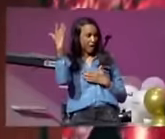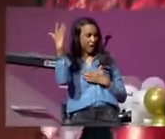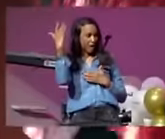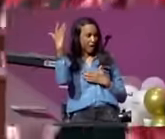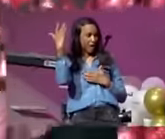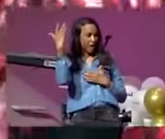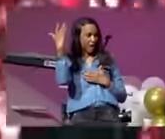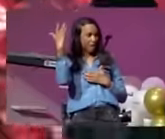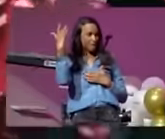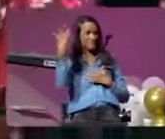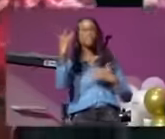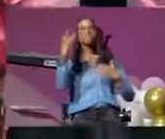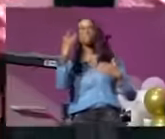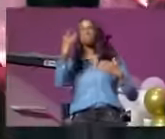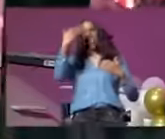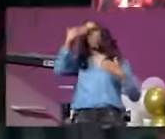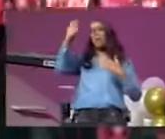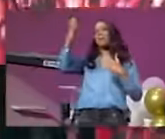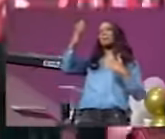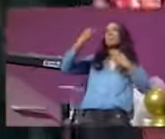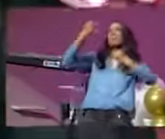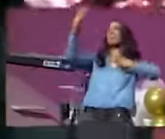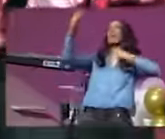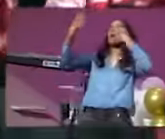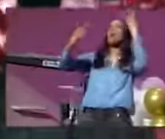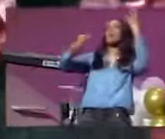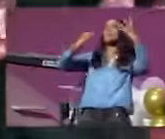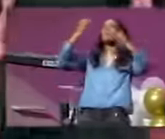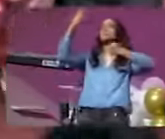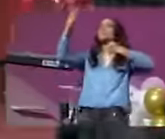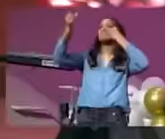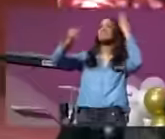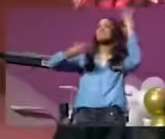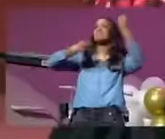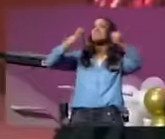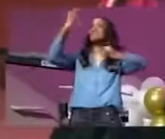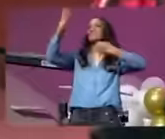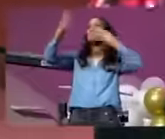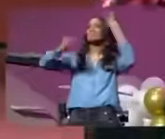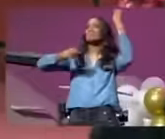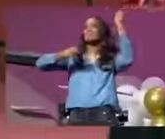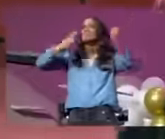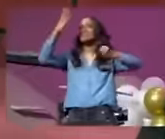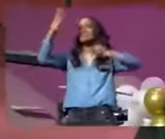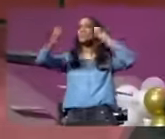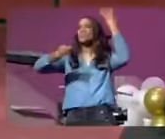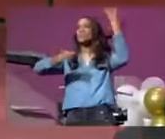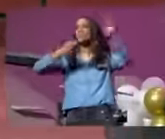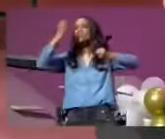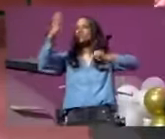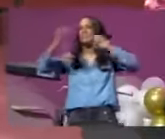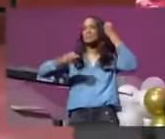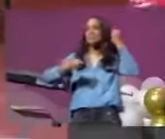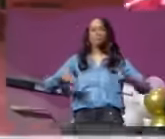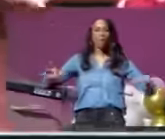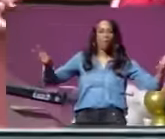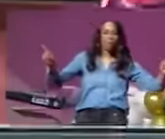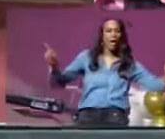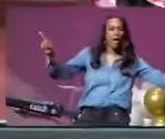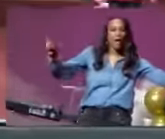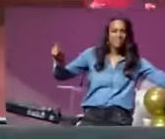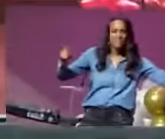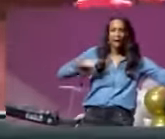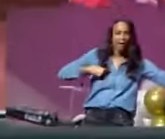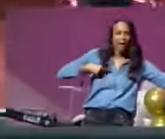why? I said, because praise is what